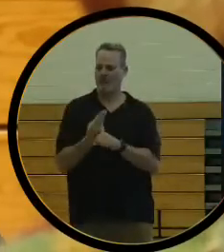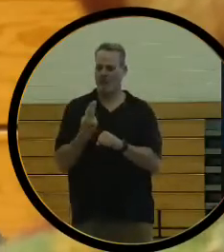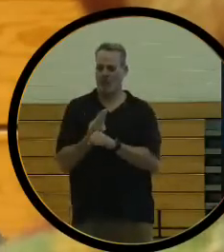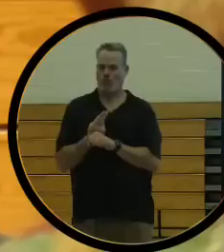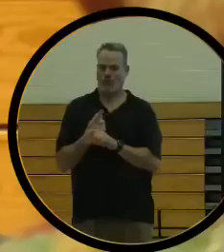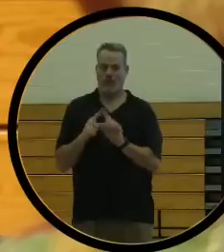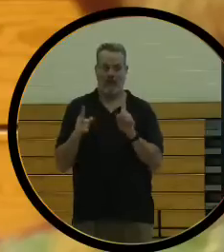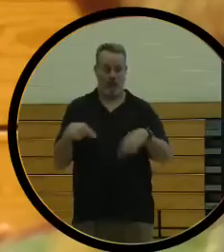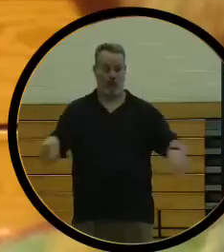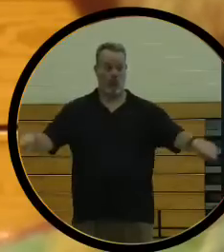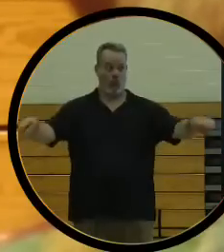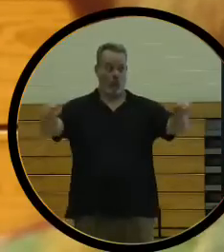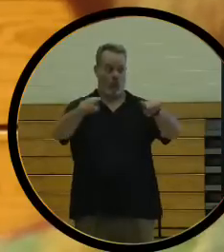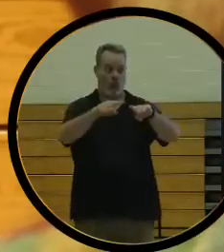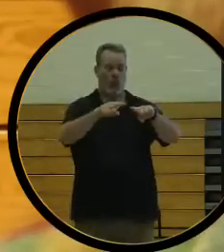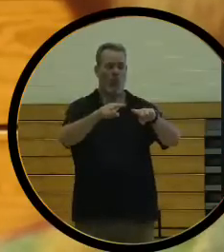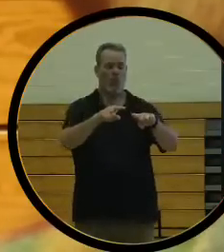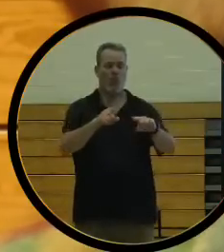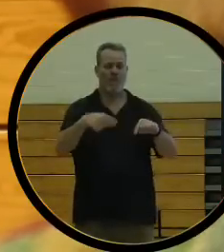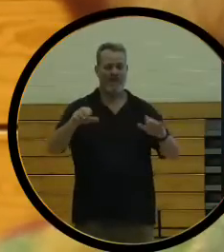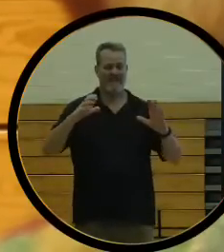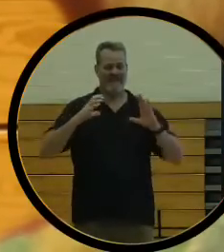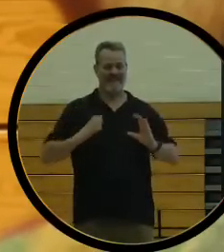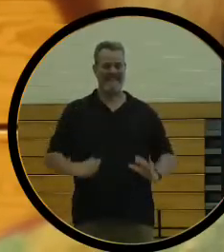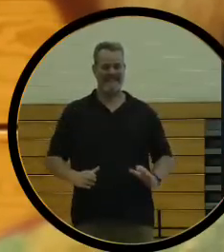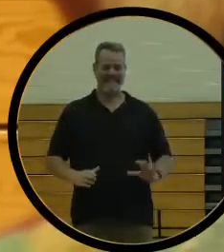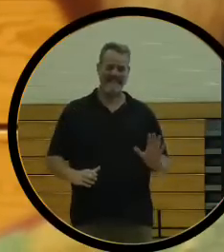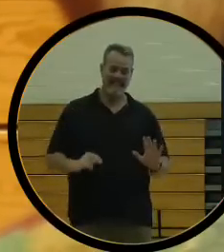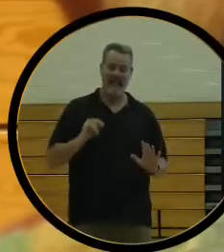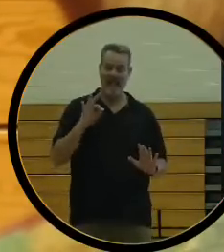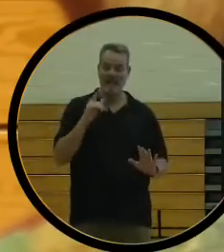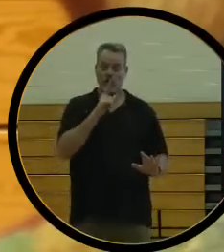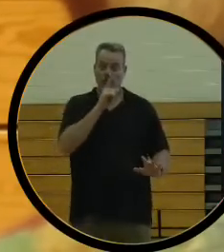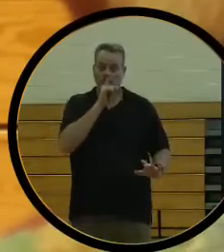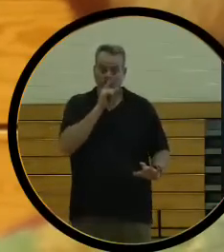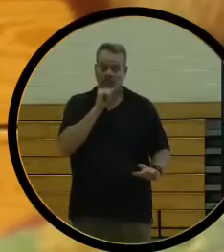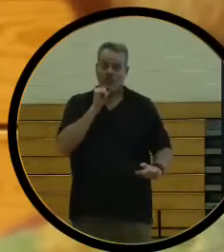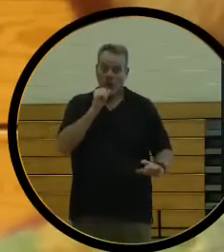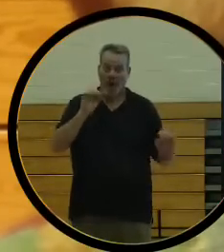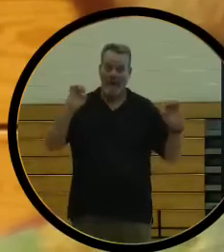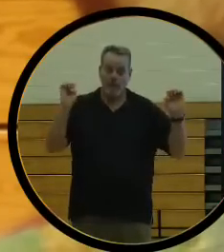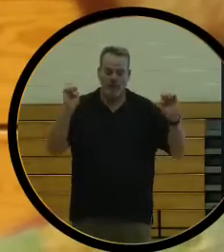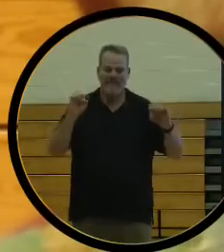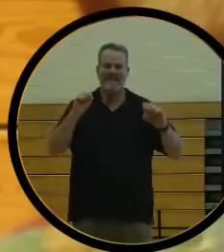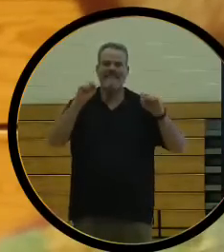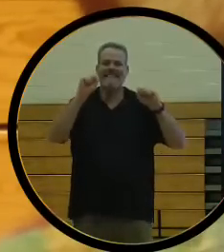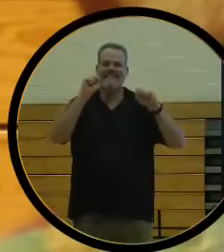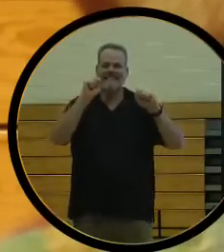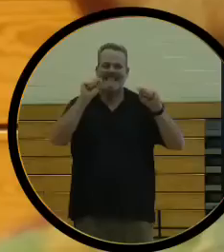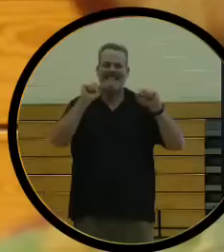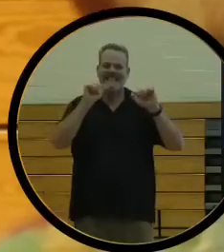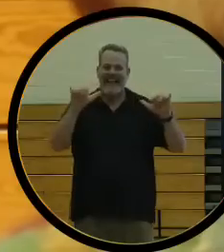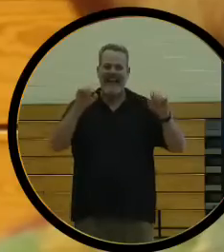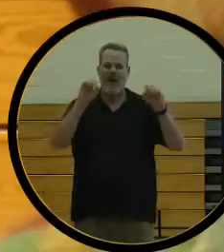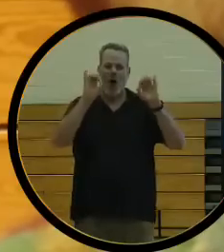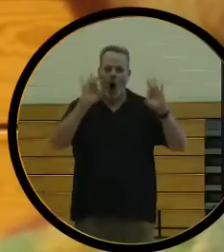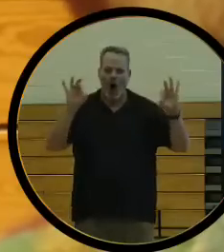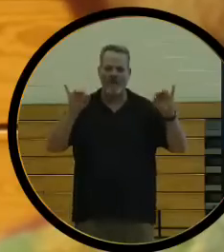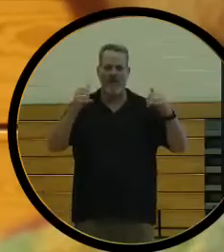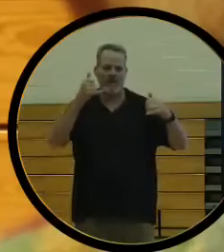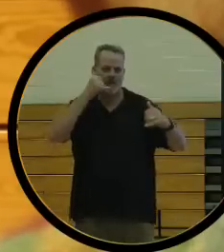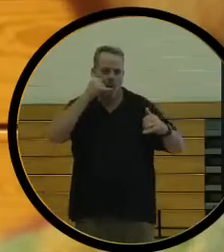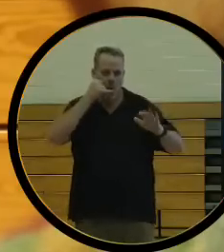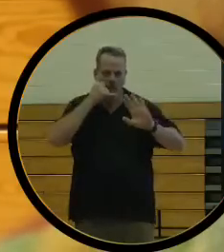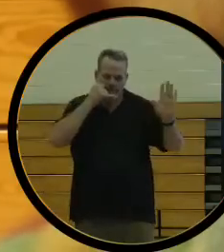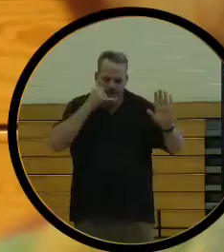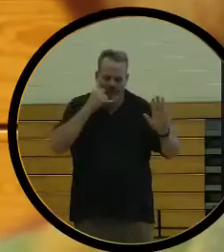yet, for the citizens and so forth, if you don't have an emergency, stay off the cell phone so that people that do have an emergency,